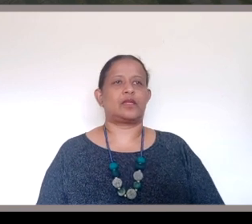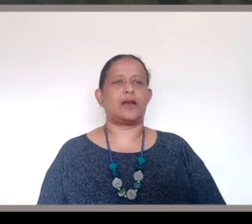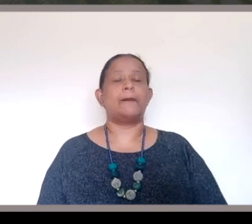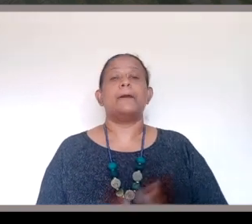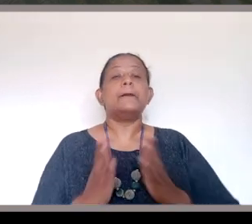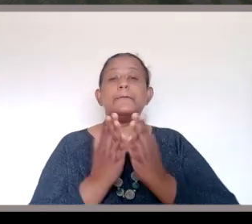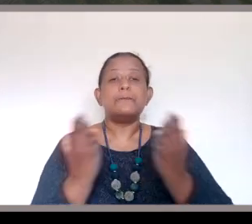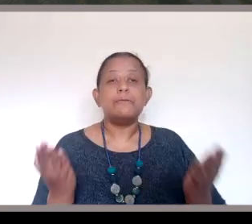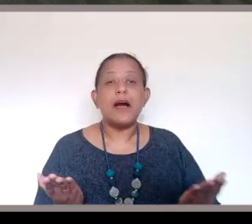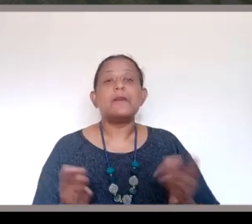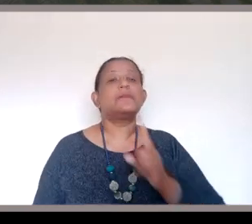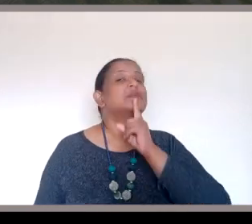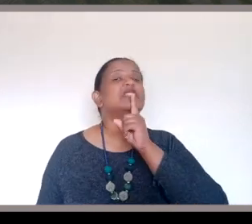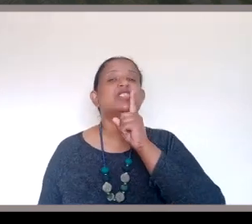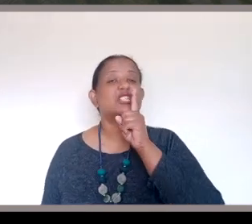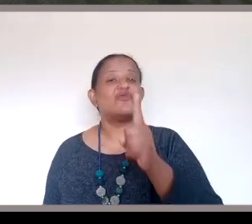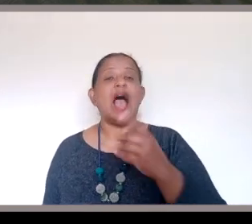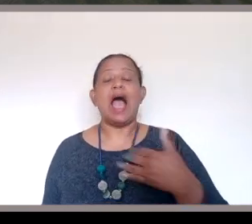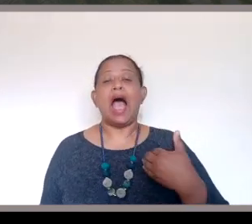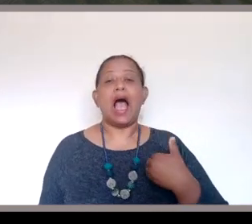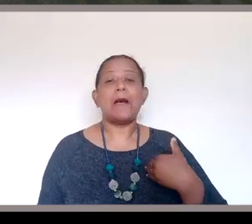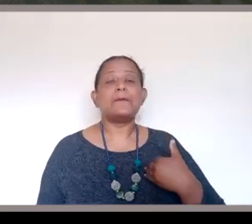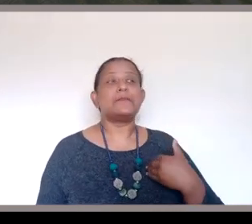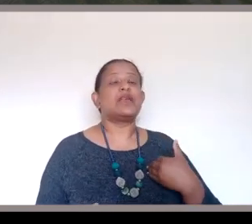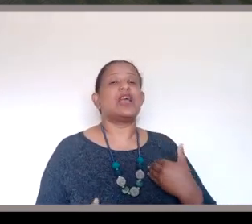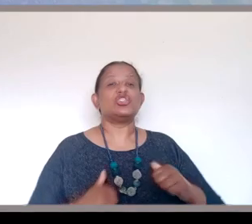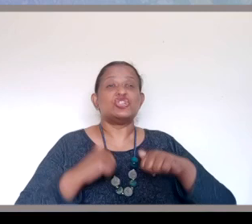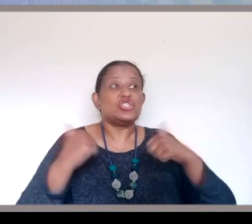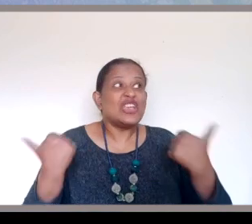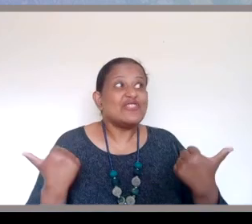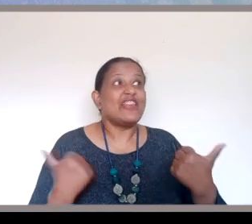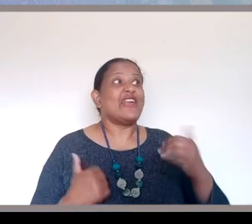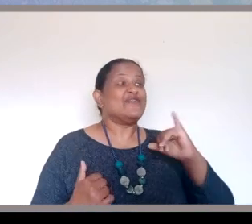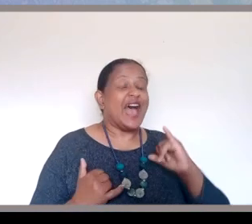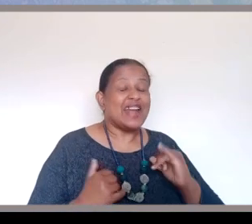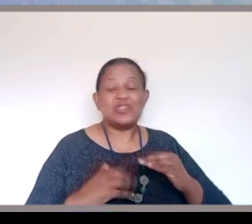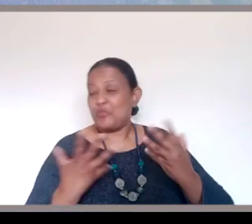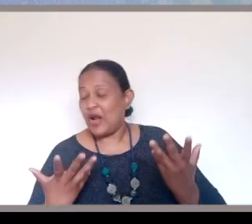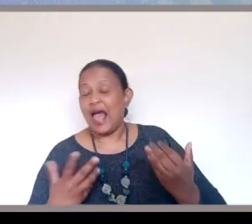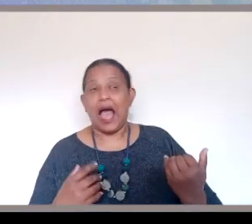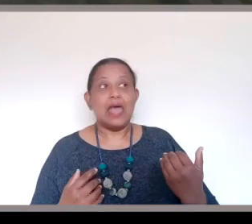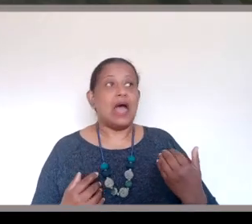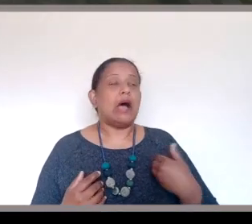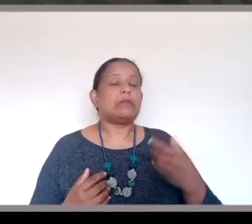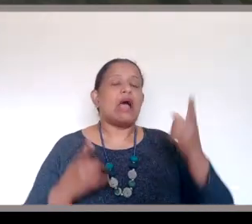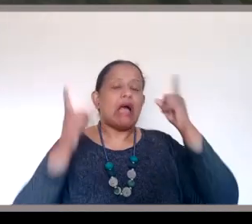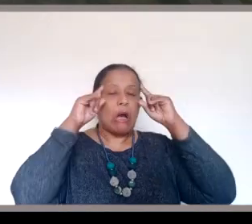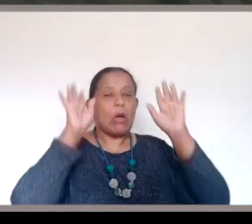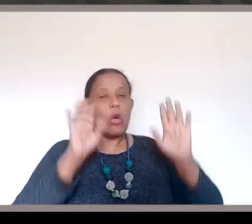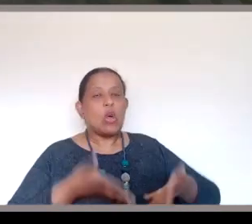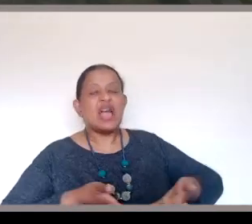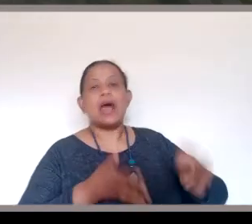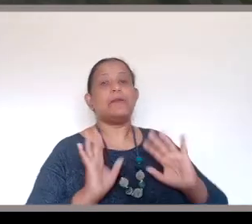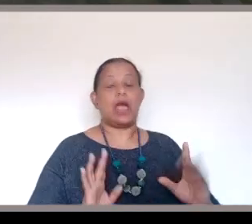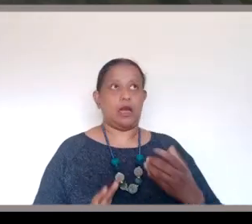ready. Be ready. When temptation comes, be ready. Be prepared for it. Peter says,